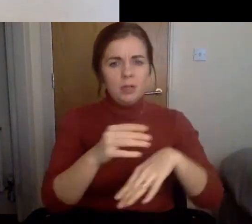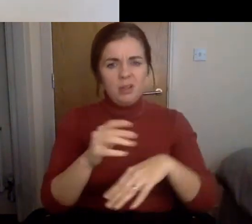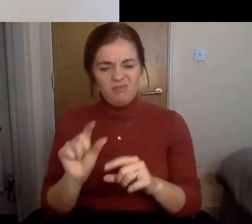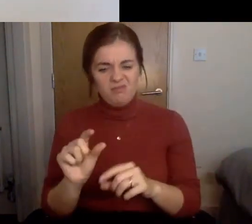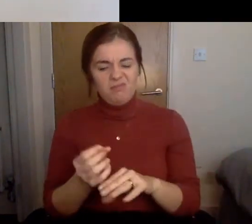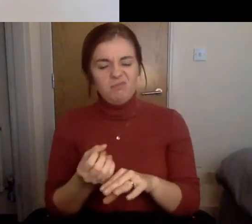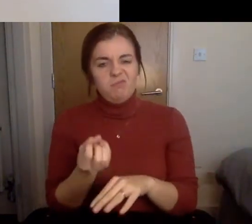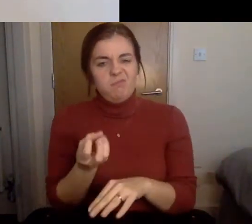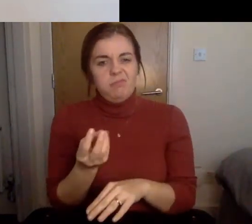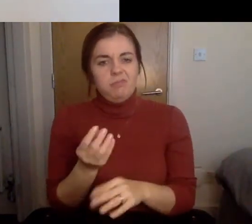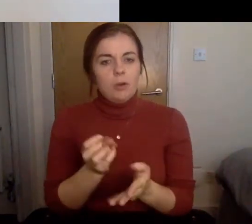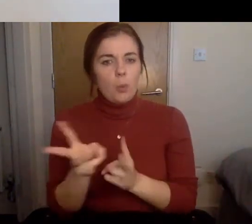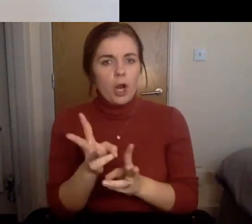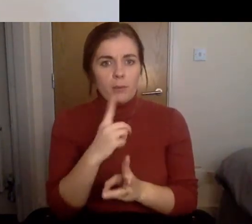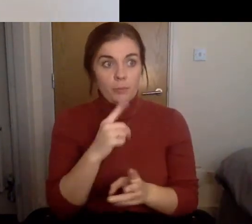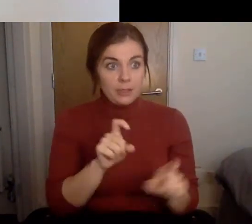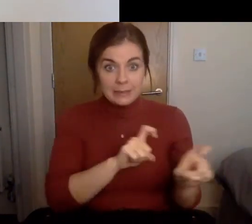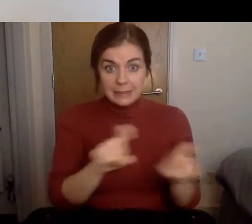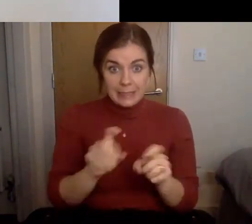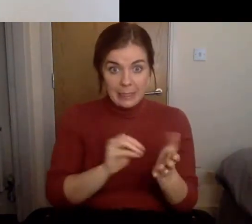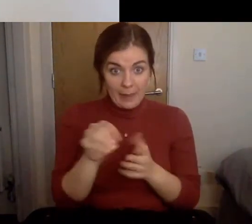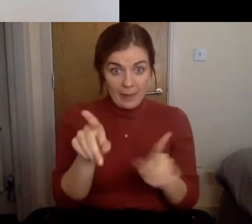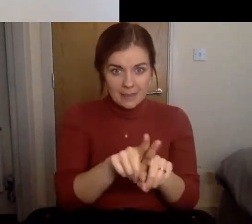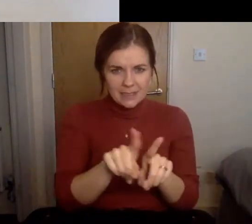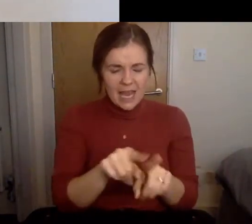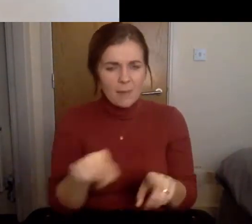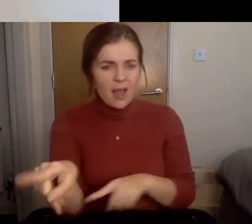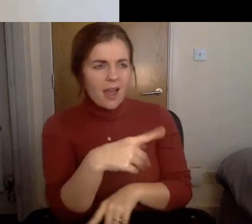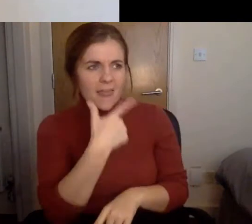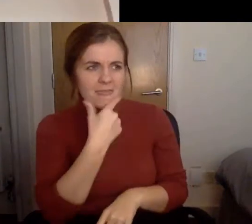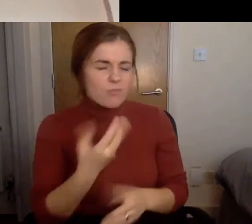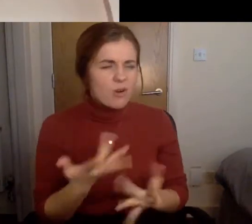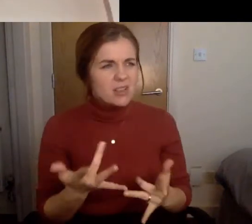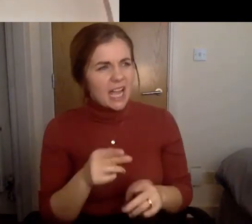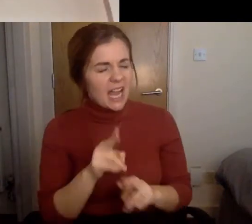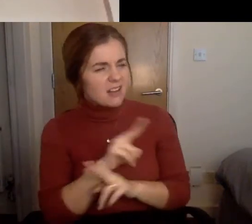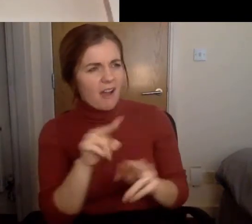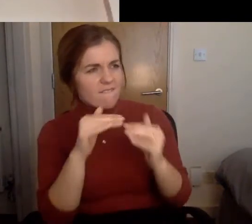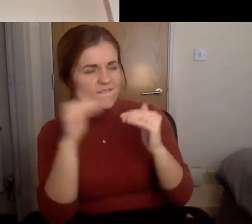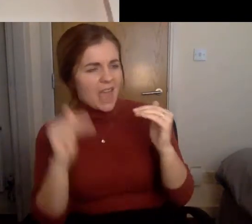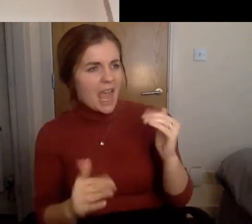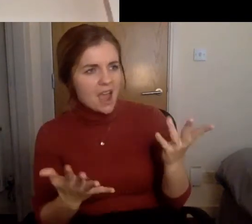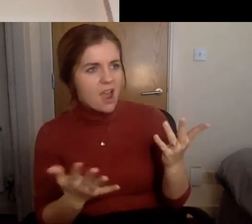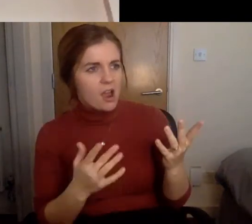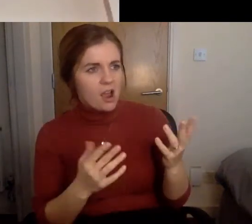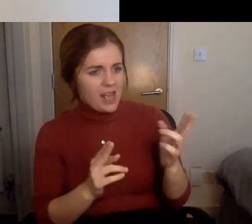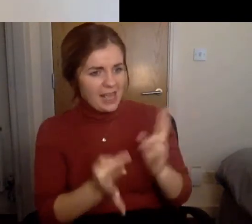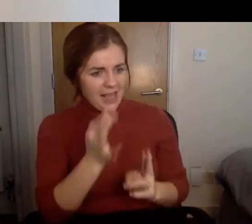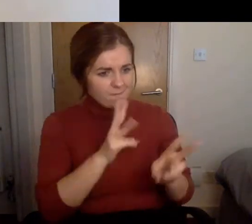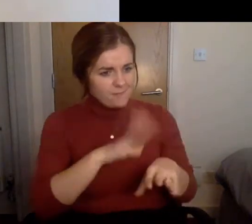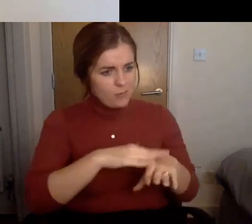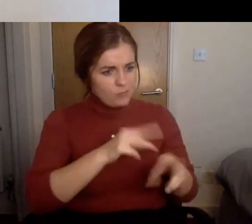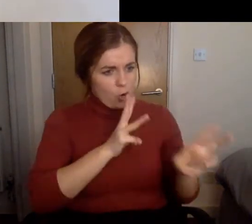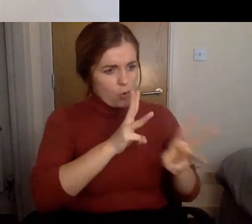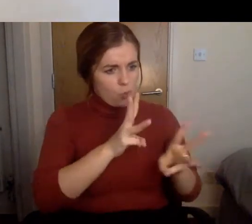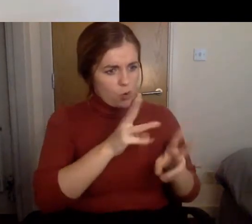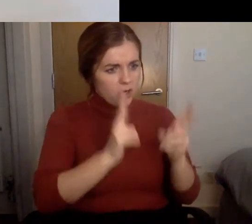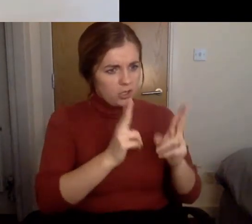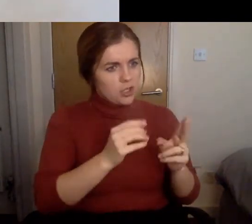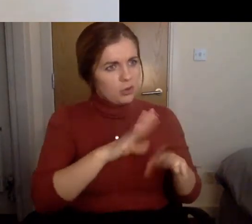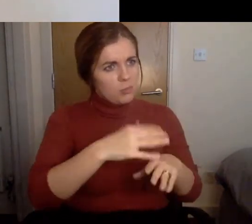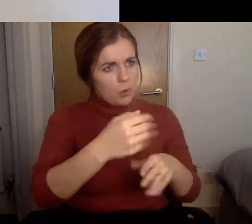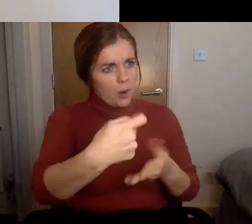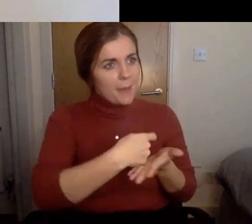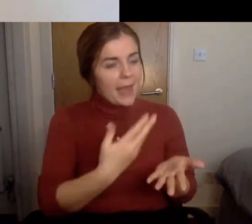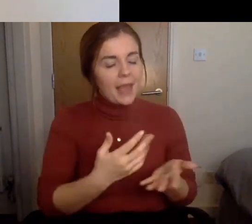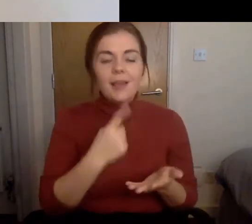this fair? If you do more work, should you not get more money? And I suppose what Jesus was trying to teach was that, like, God is generous to